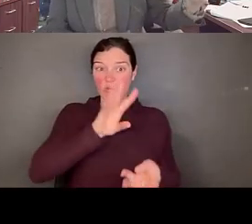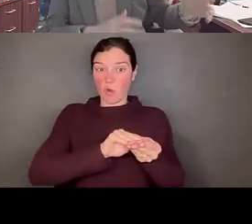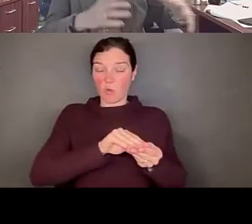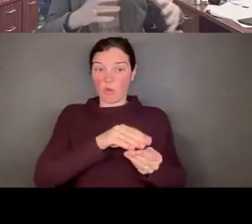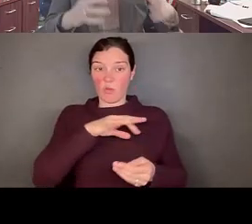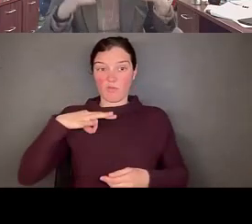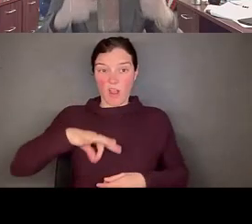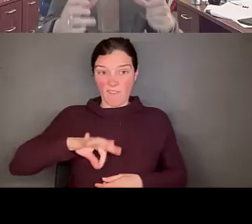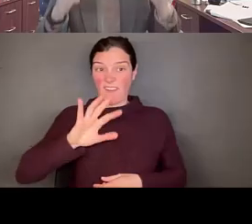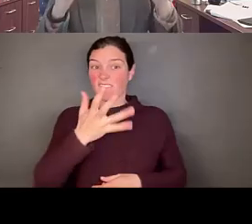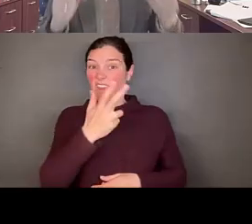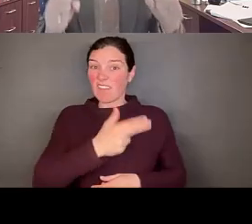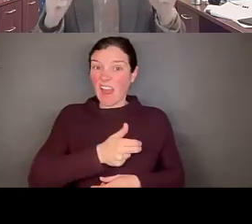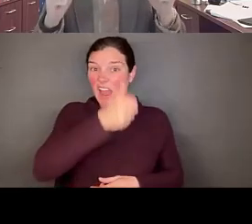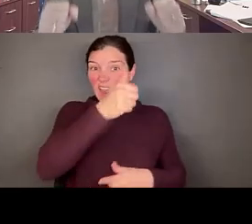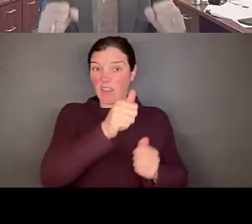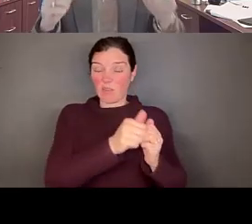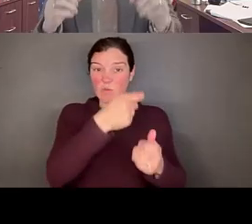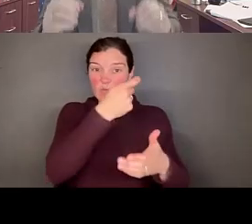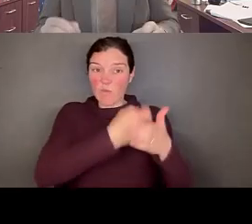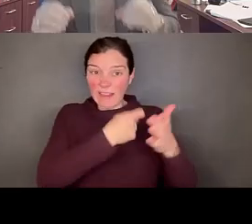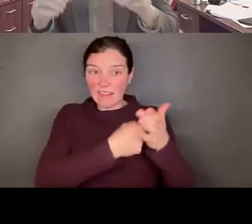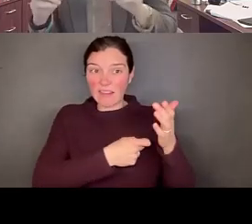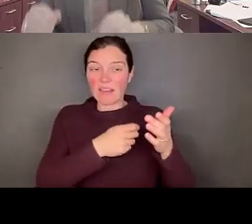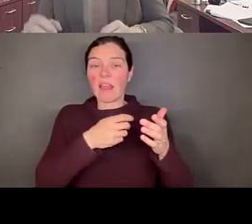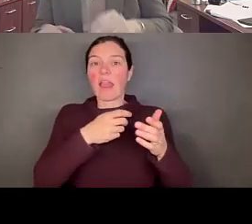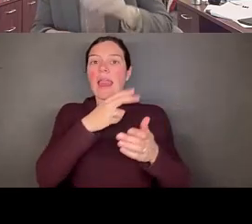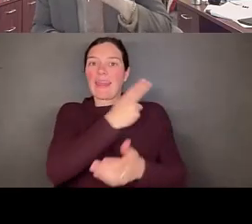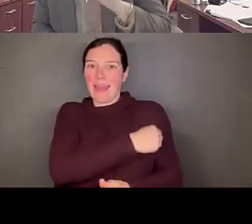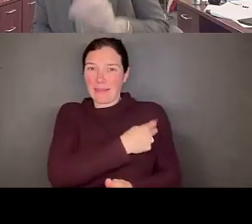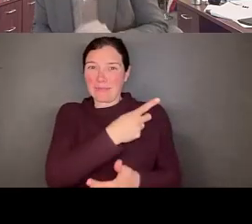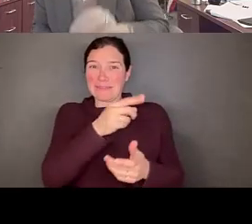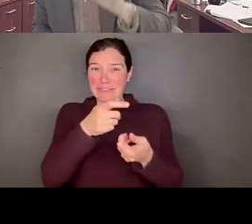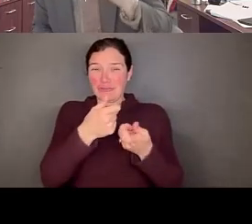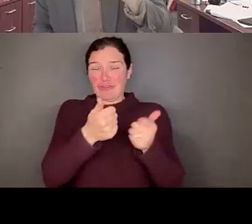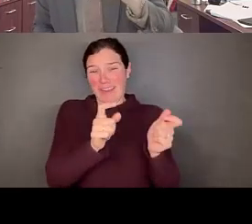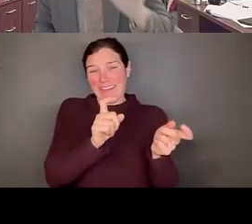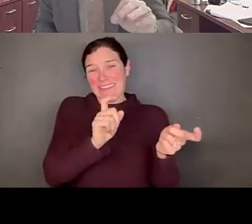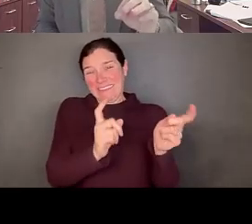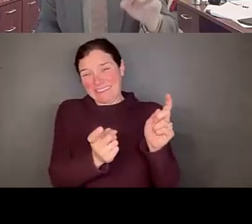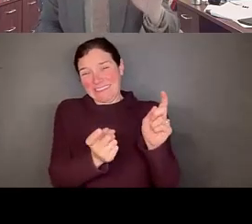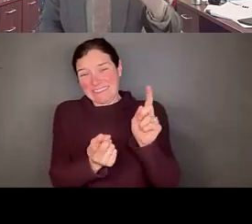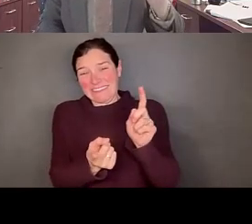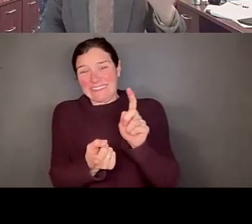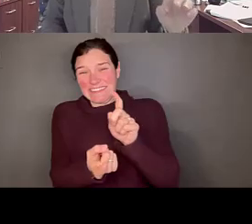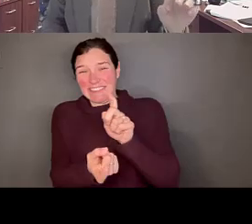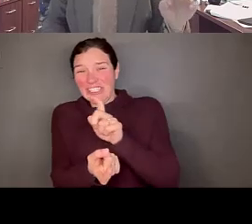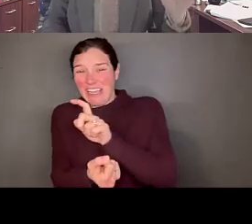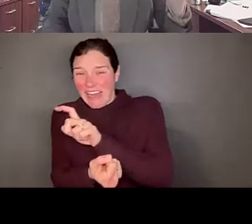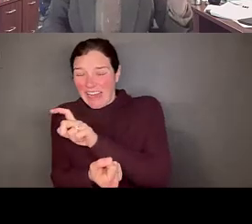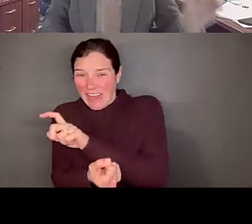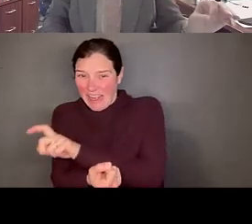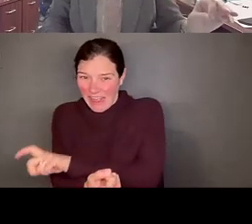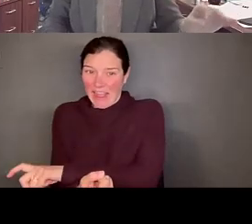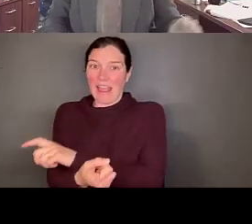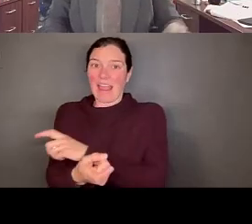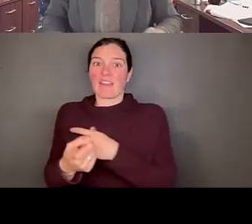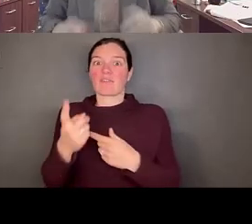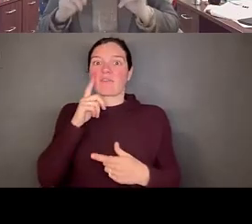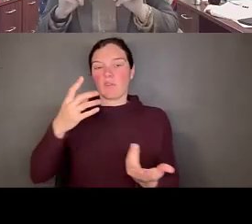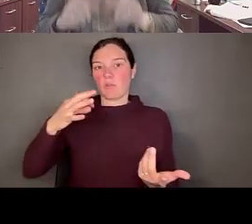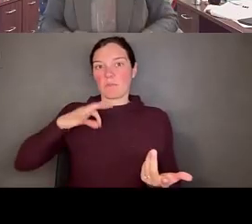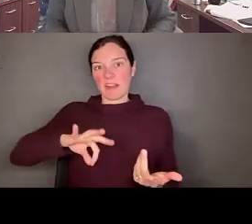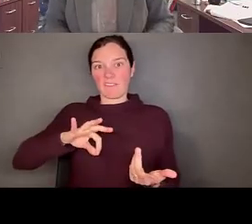in prices, and the hospitals have worked very hard to course correct to the betterment of consumers, patients, employers,